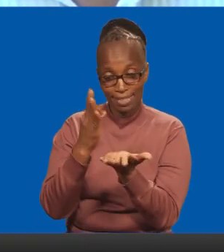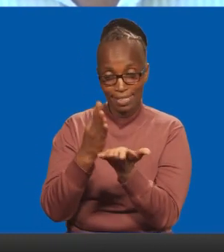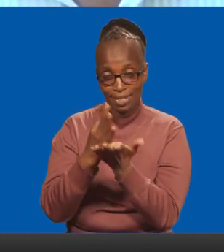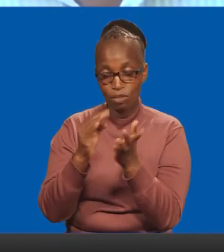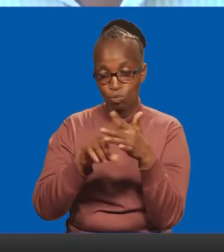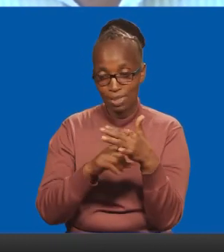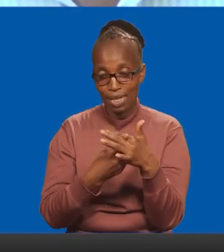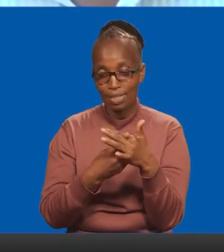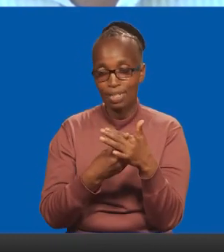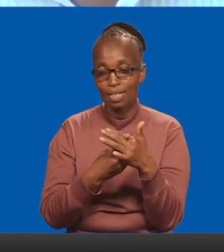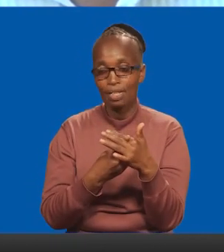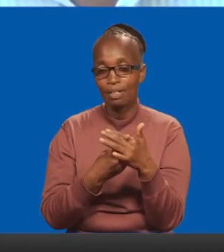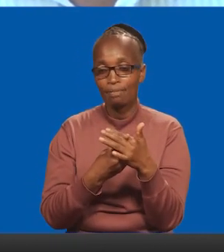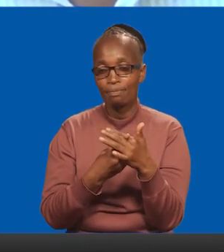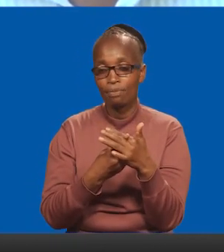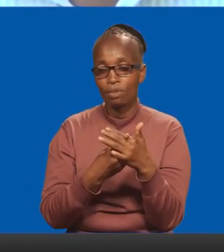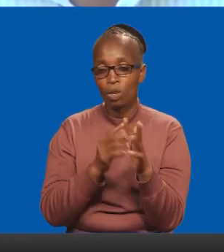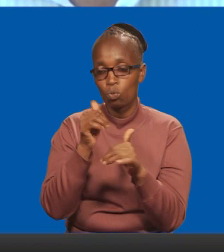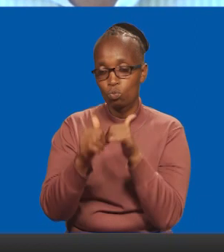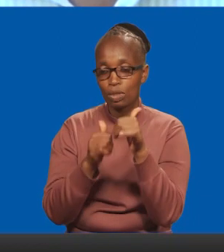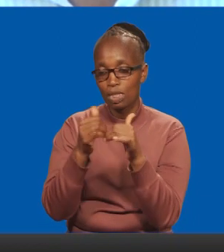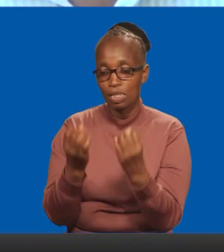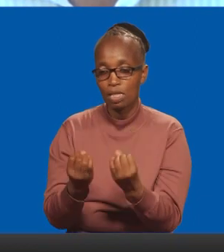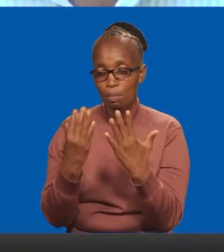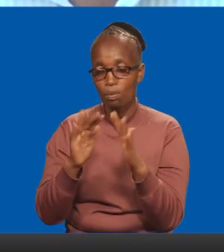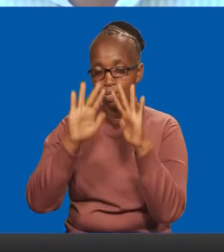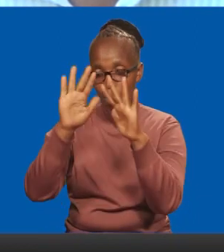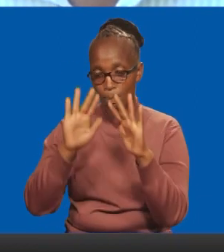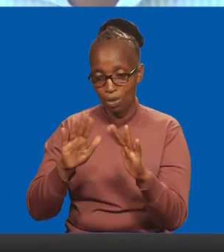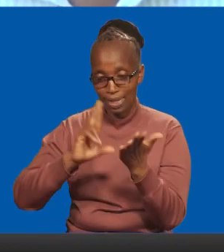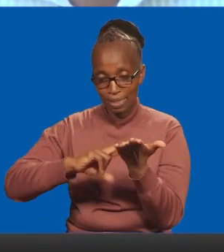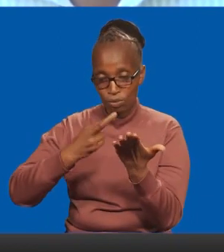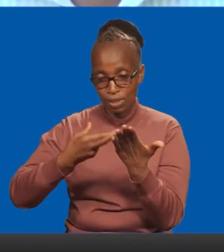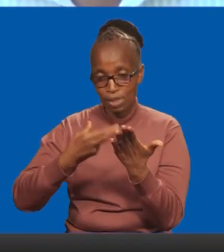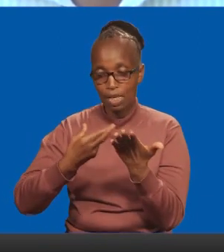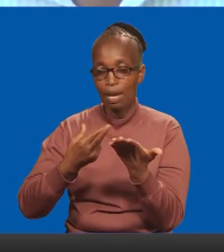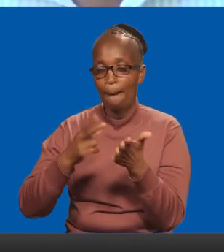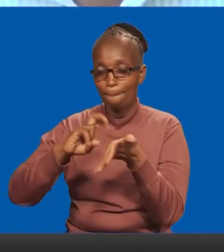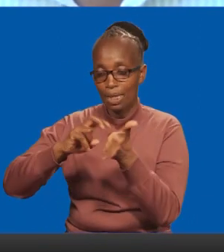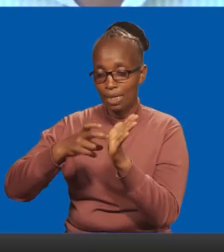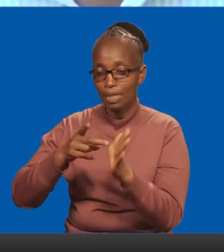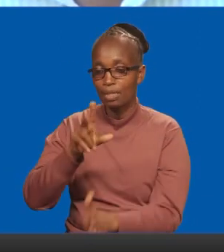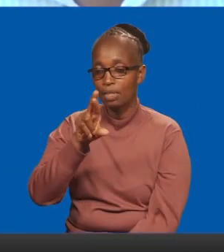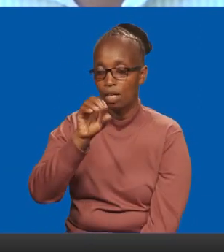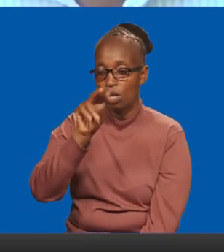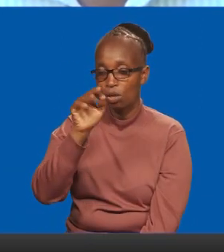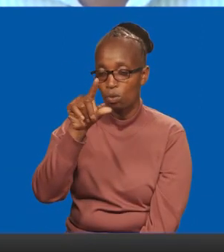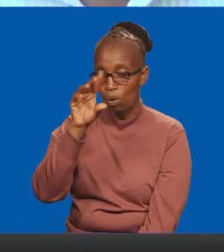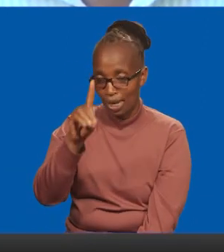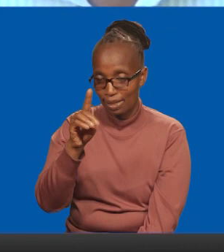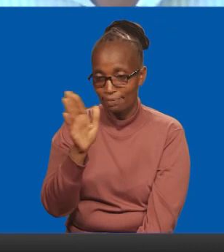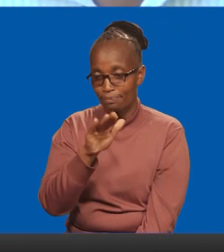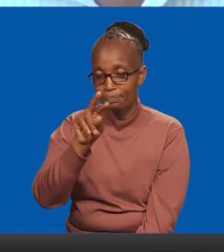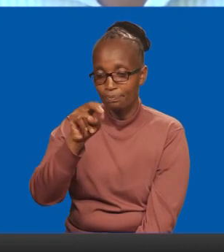country. Like any country, you know, human resource capital is the most important resource. And for that reason, Ronan